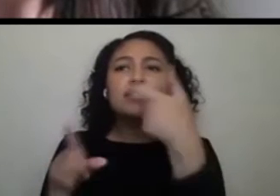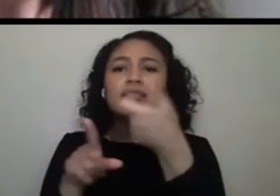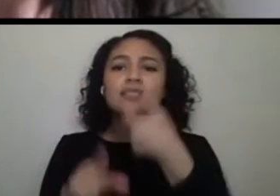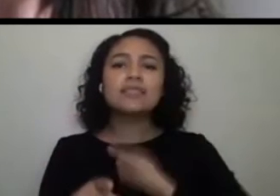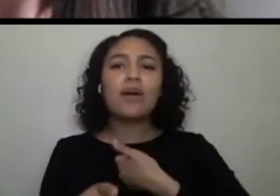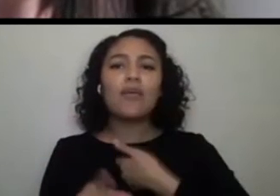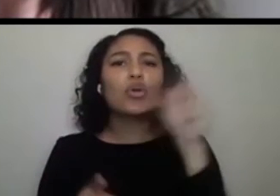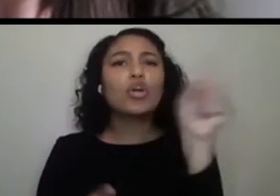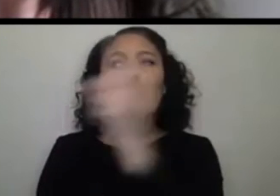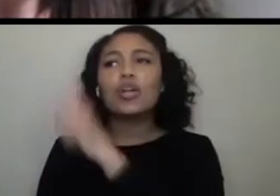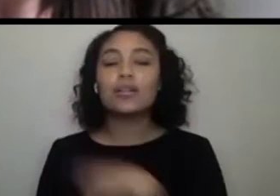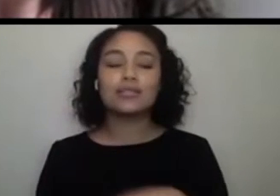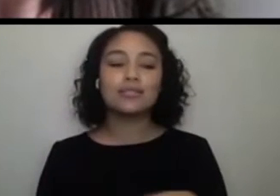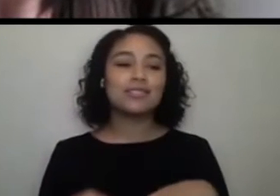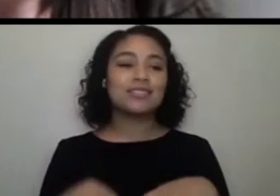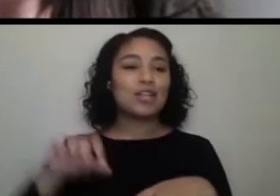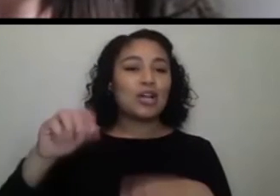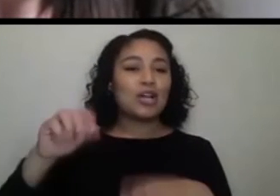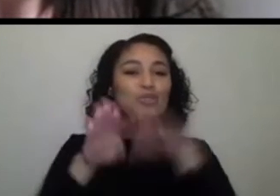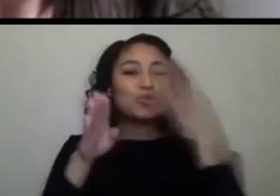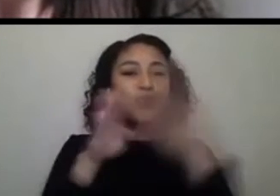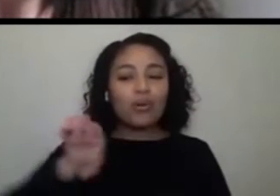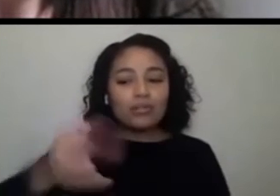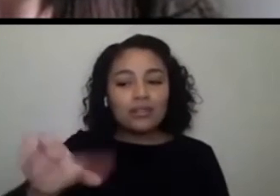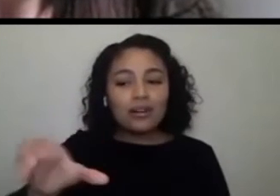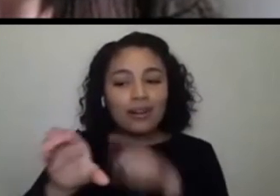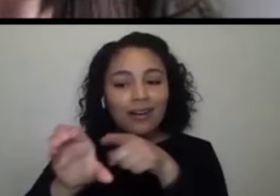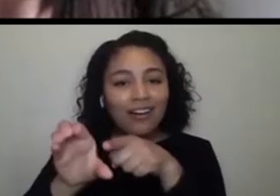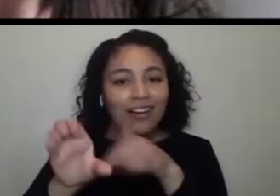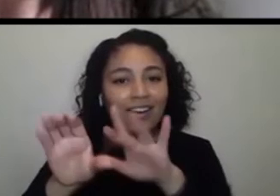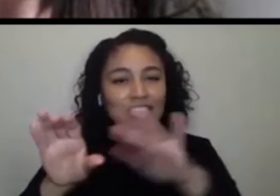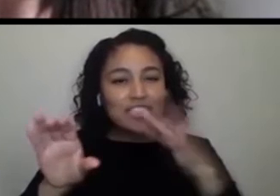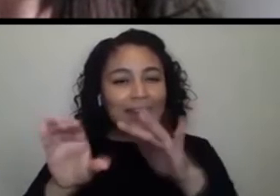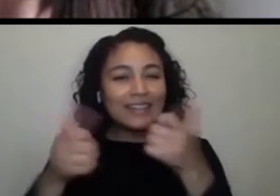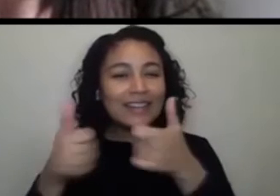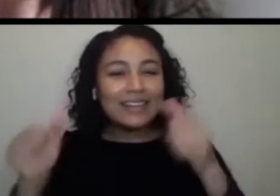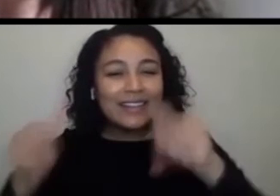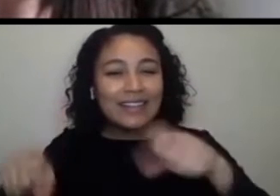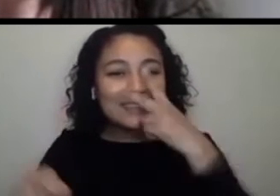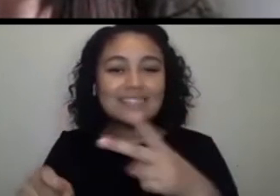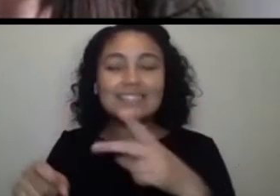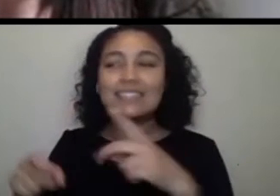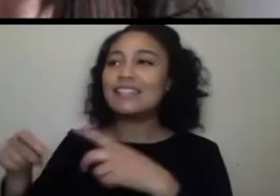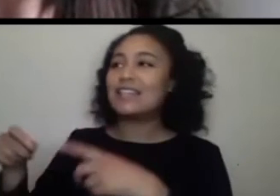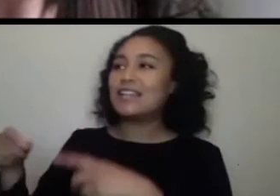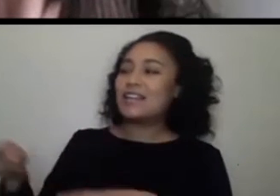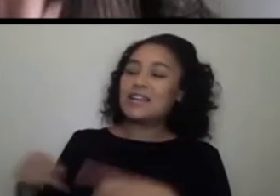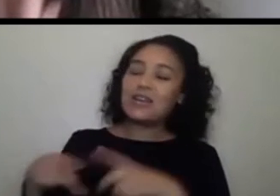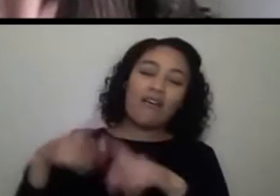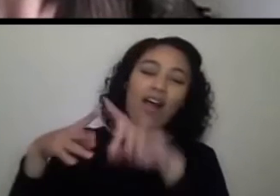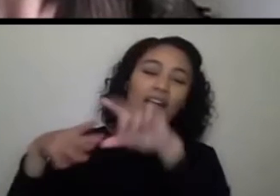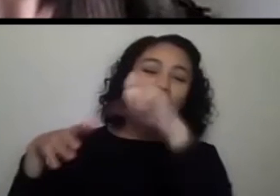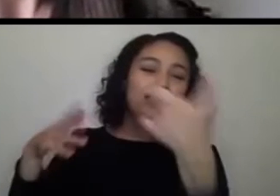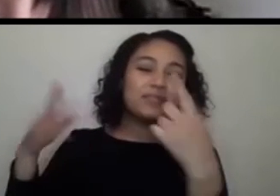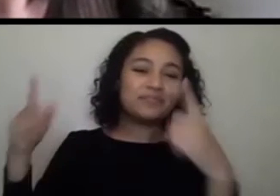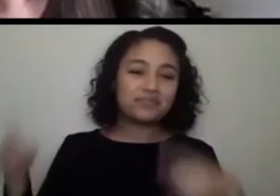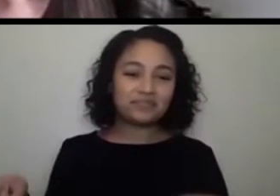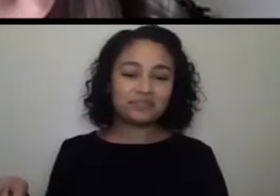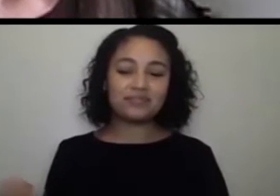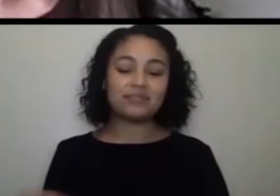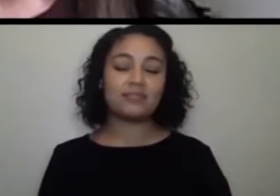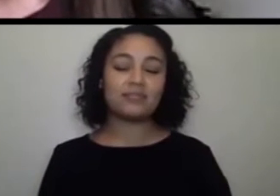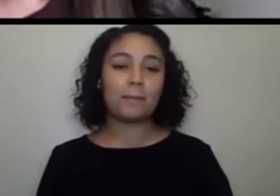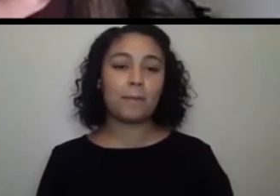in glass, anything that's shiny. And then I say, but you need something besides a mirror to